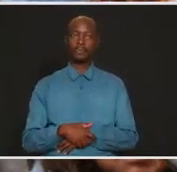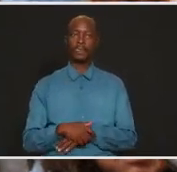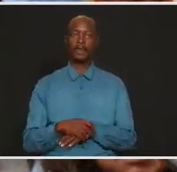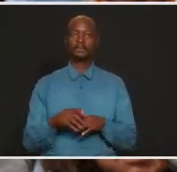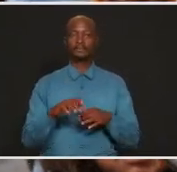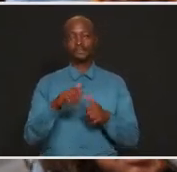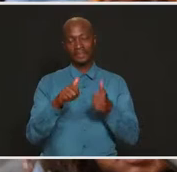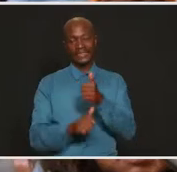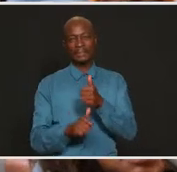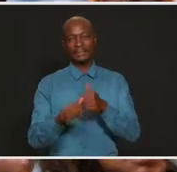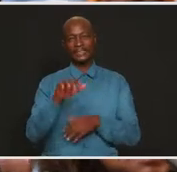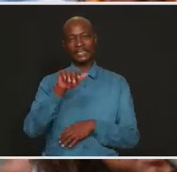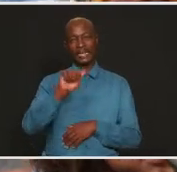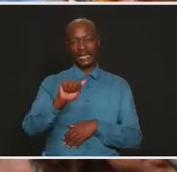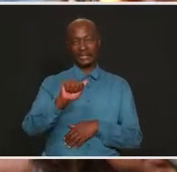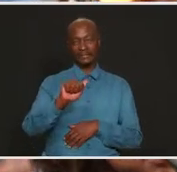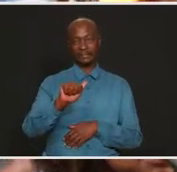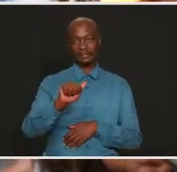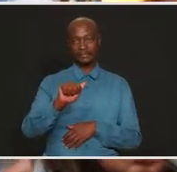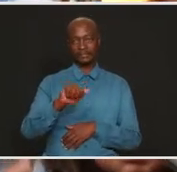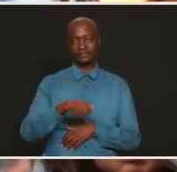stop section A